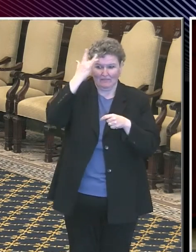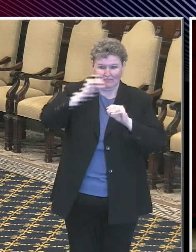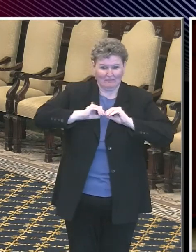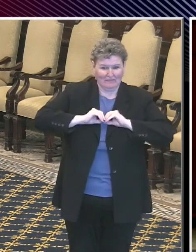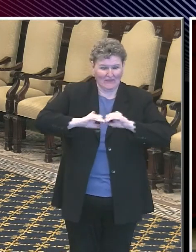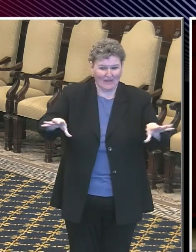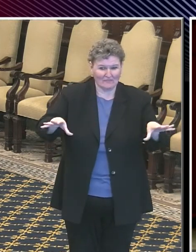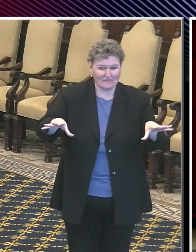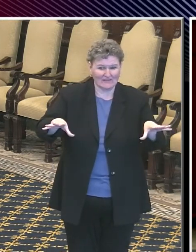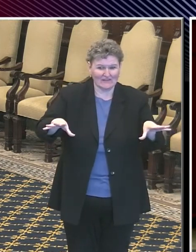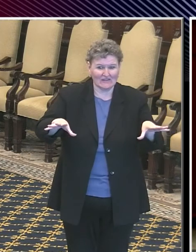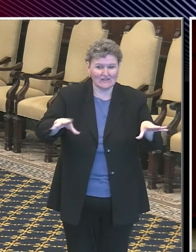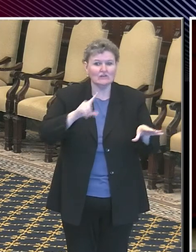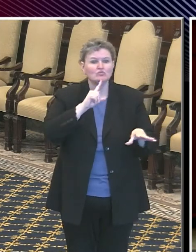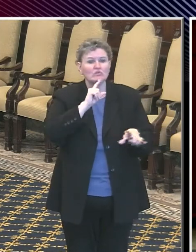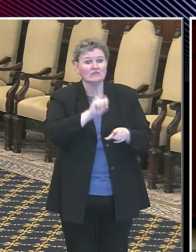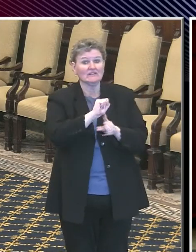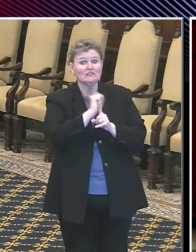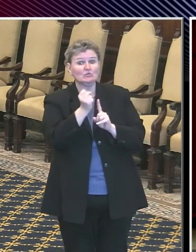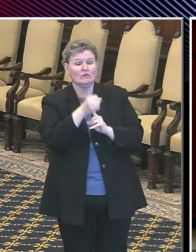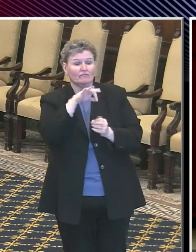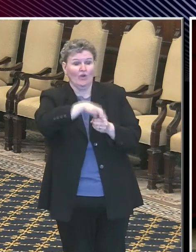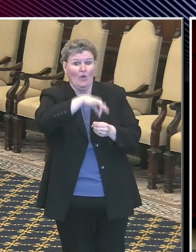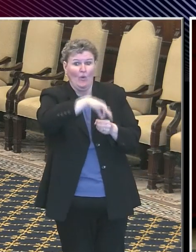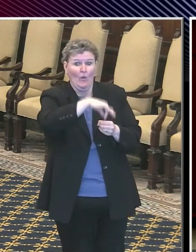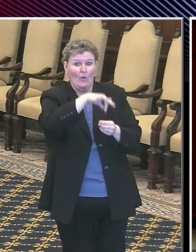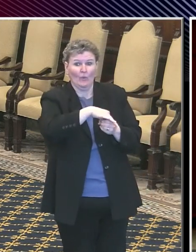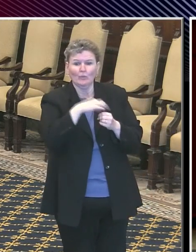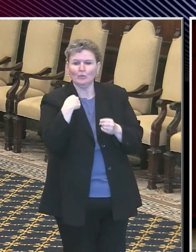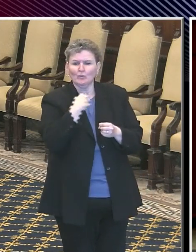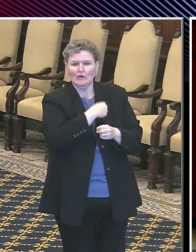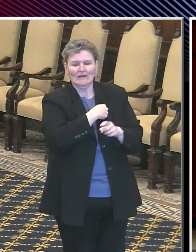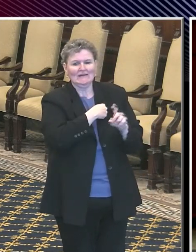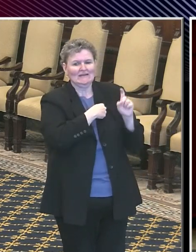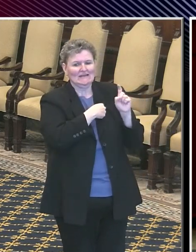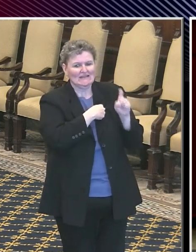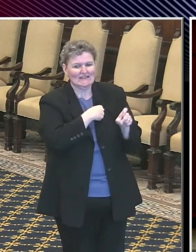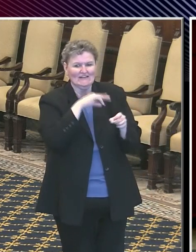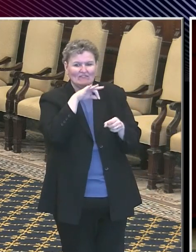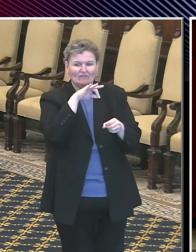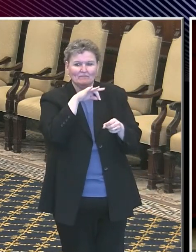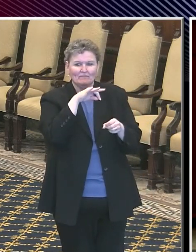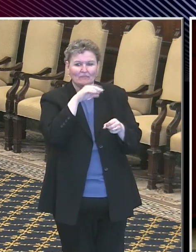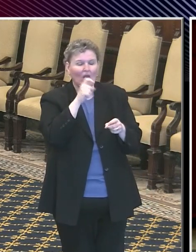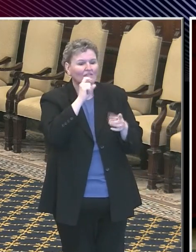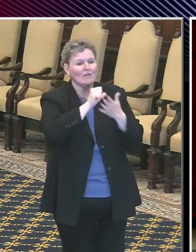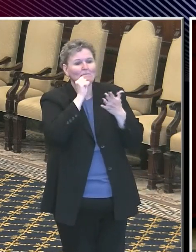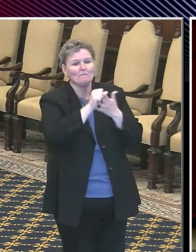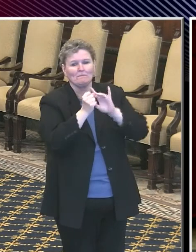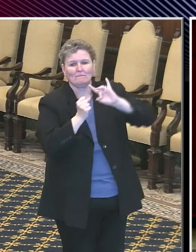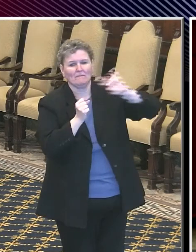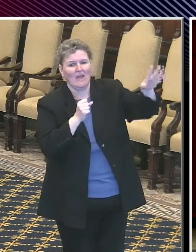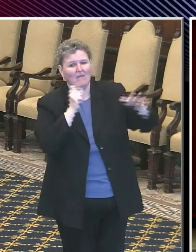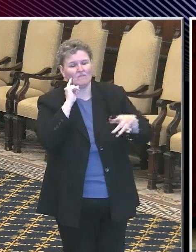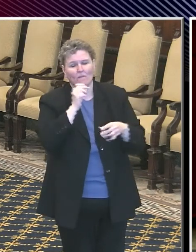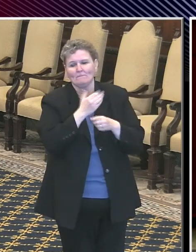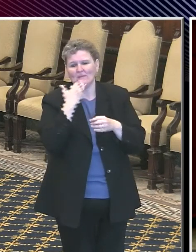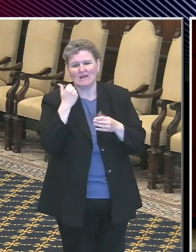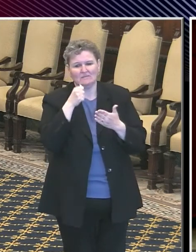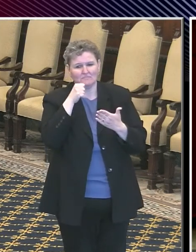So reasonably optimistic that we'll have a resolution at the end of the month. Thank